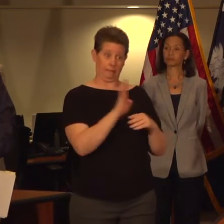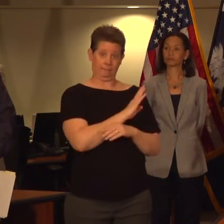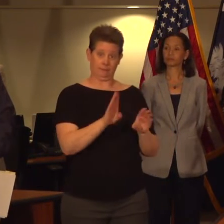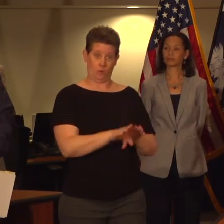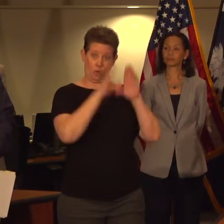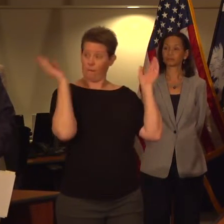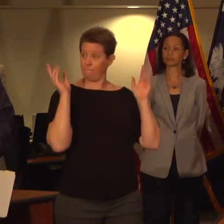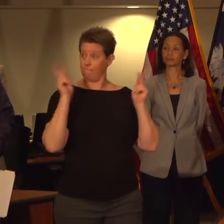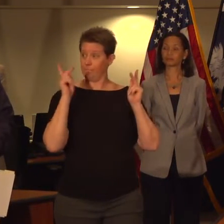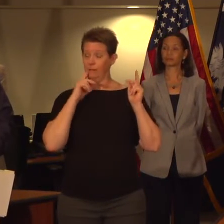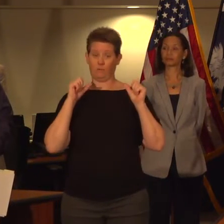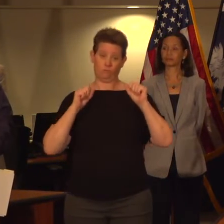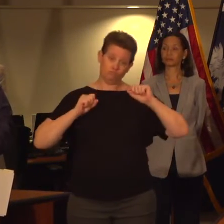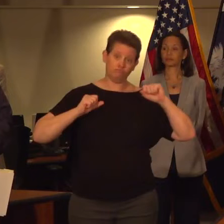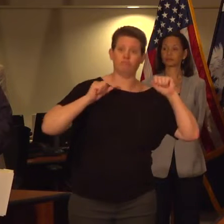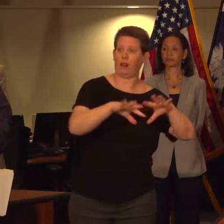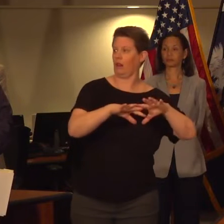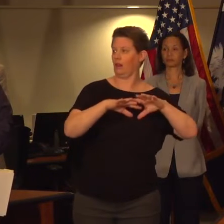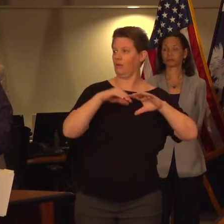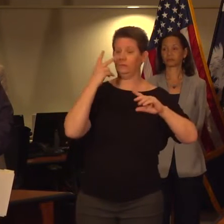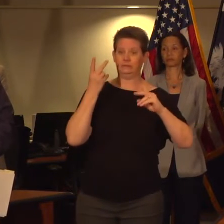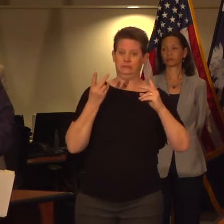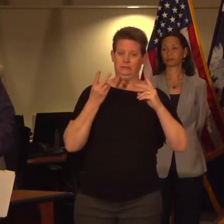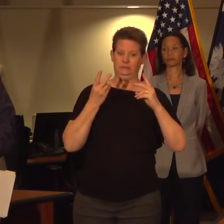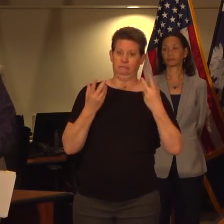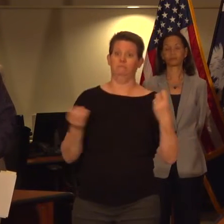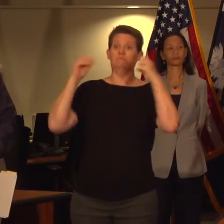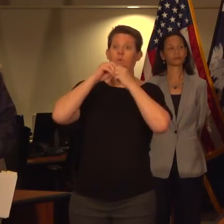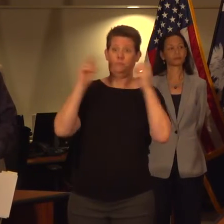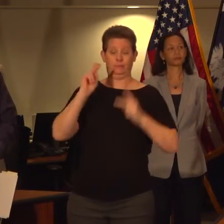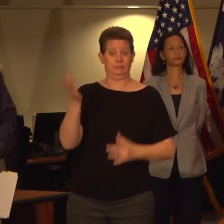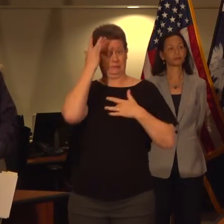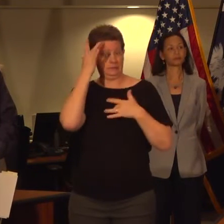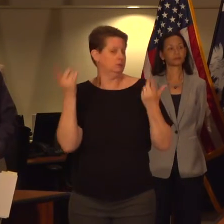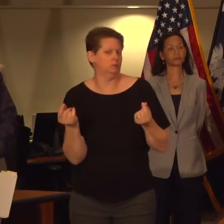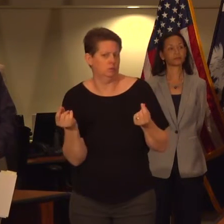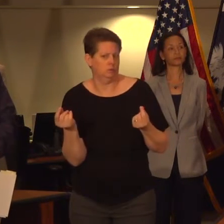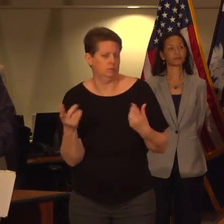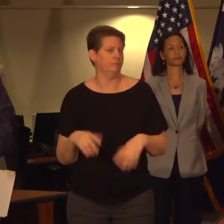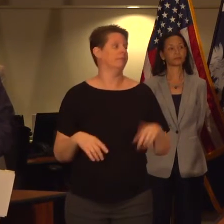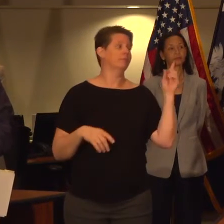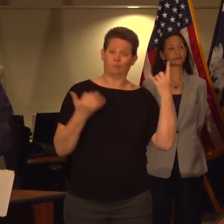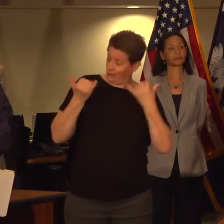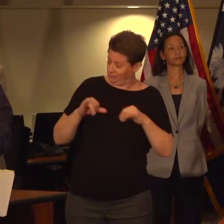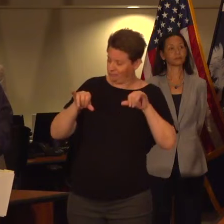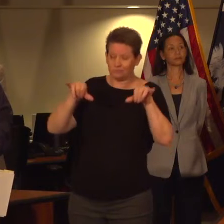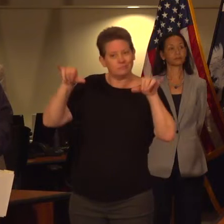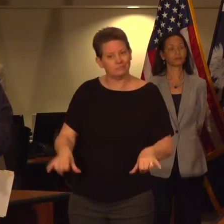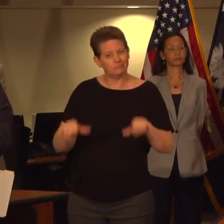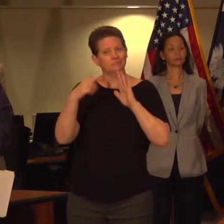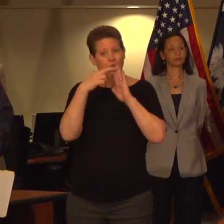businesses, people start going to these businesses and we start to see an uptick, then what? Well, we still have the rule of